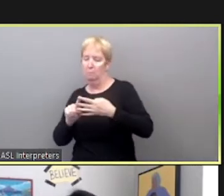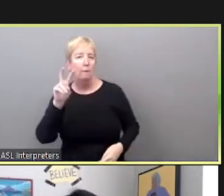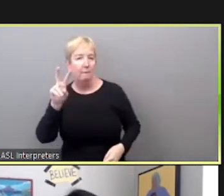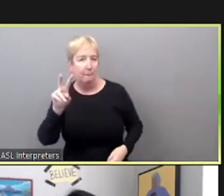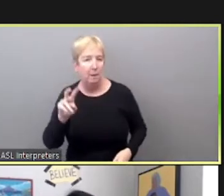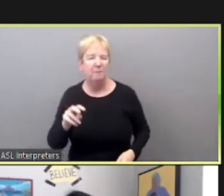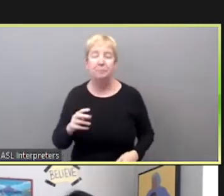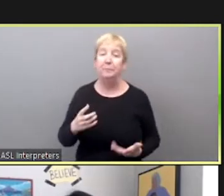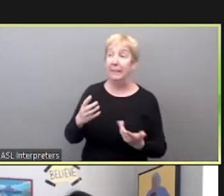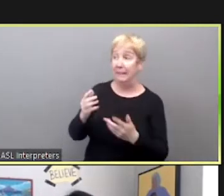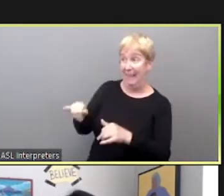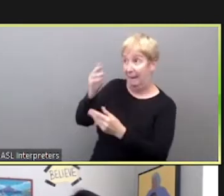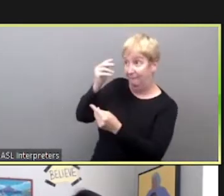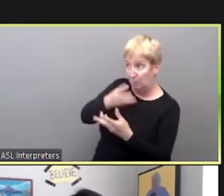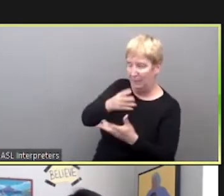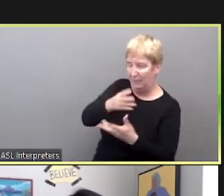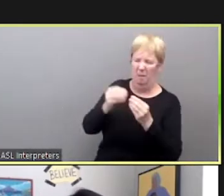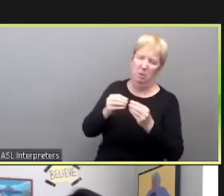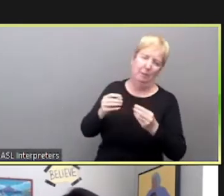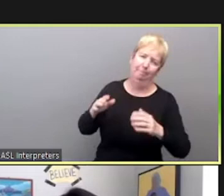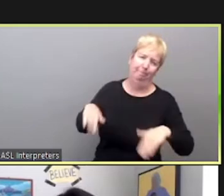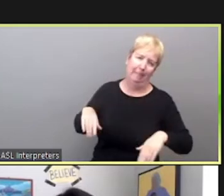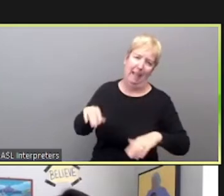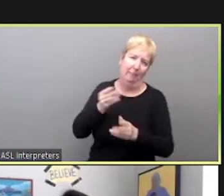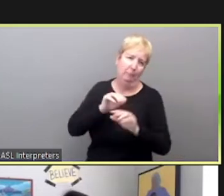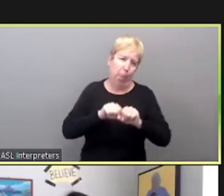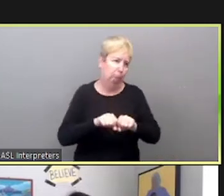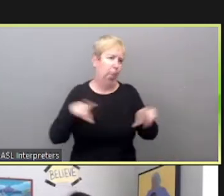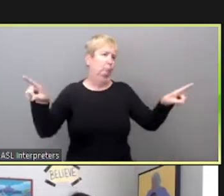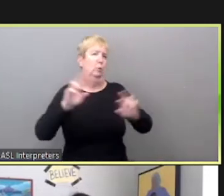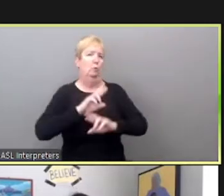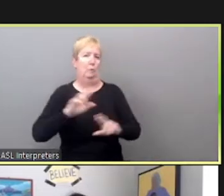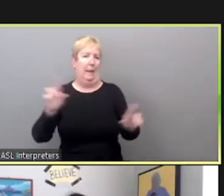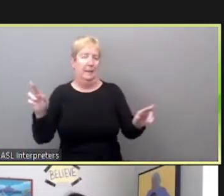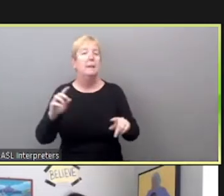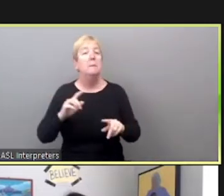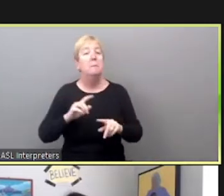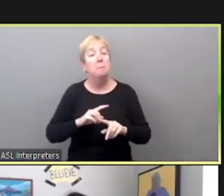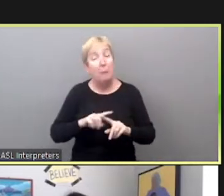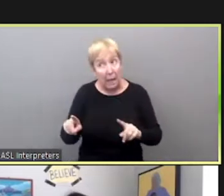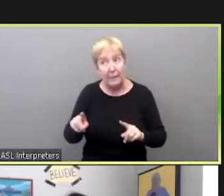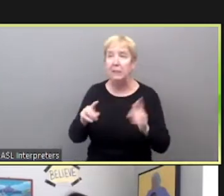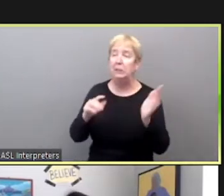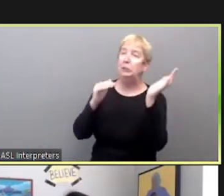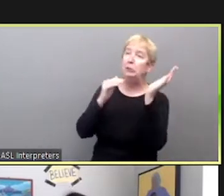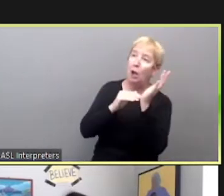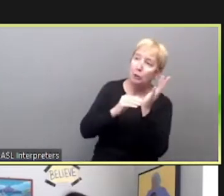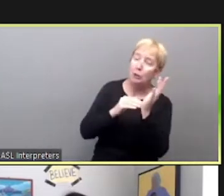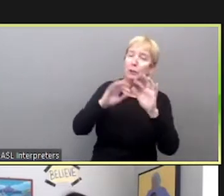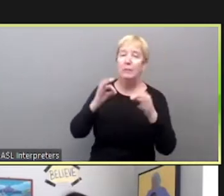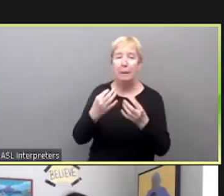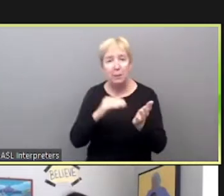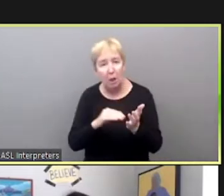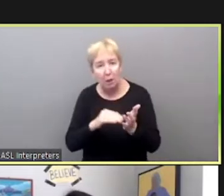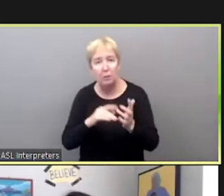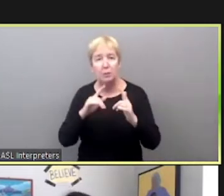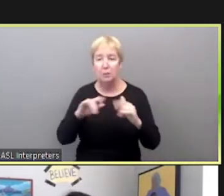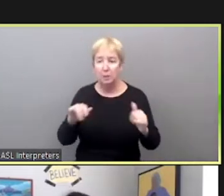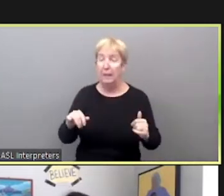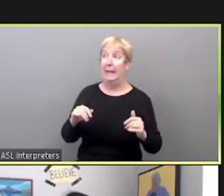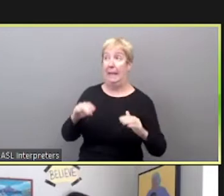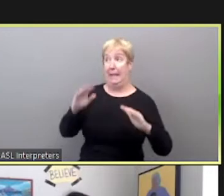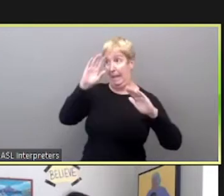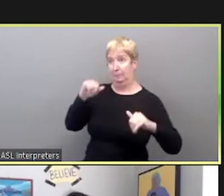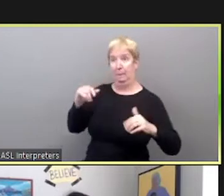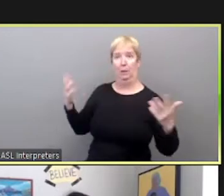thing, especially for those out there who are pediatricians or family physicians, is that we're expecting longer refrigerator storage time